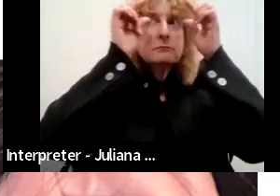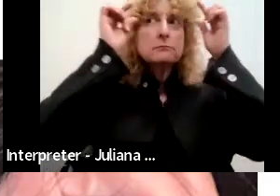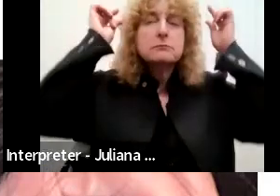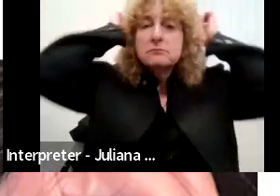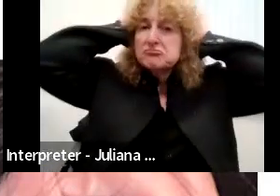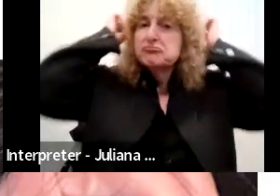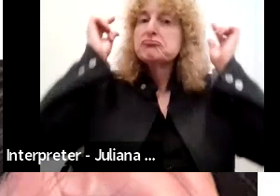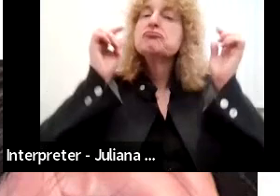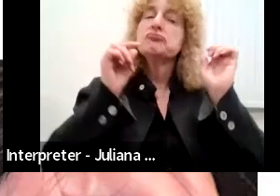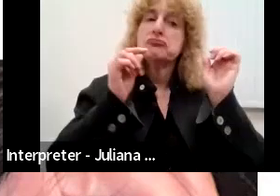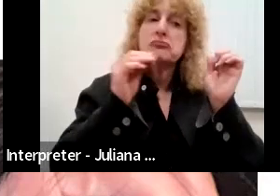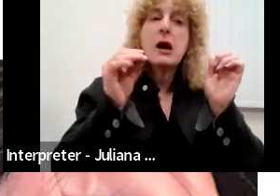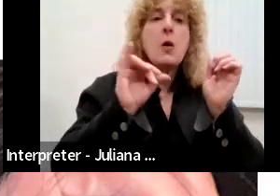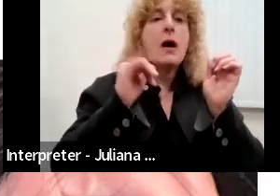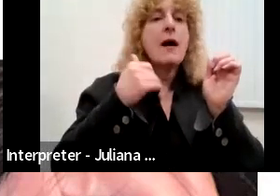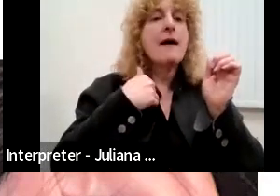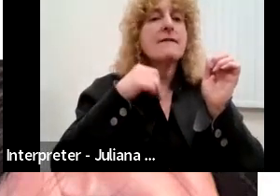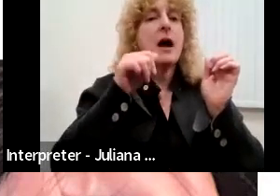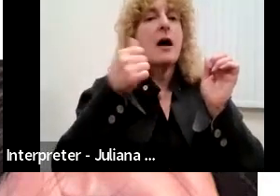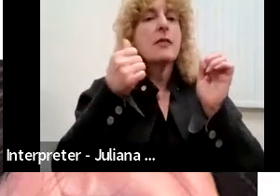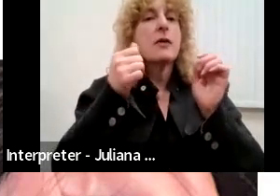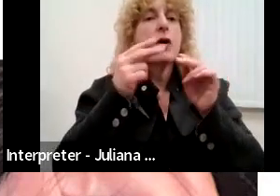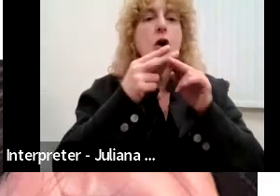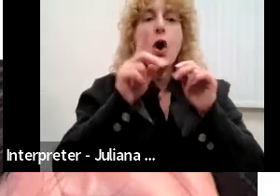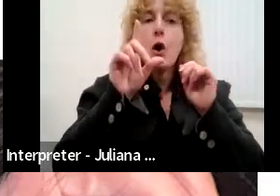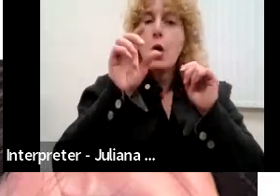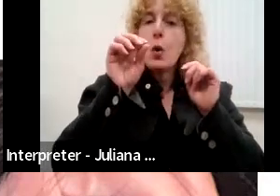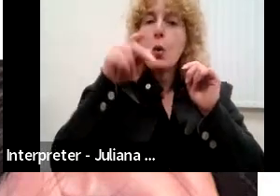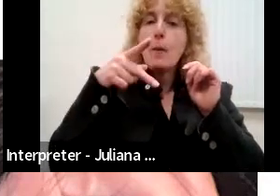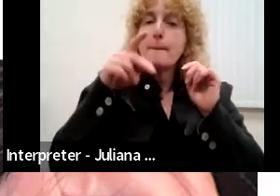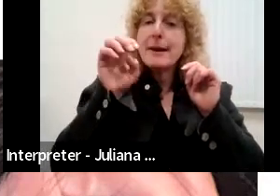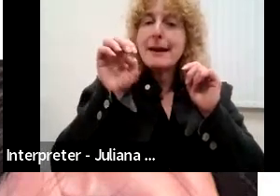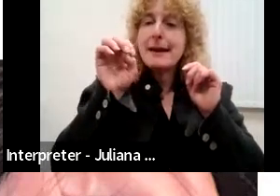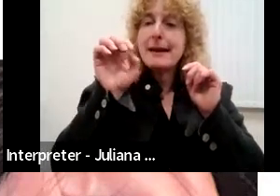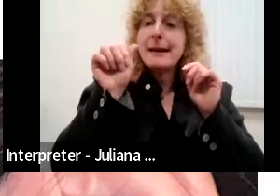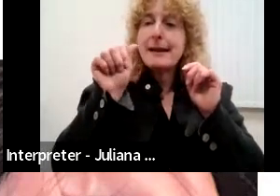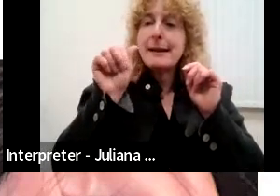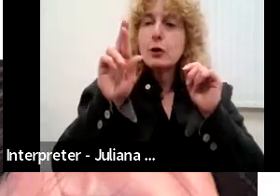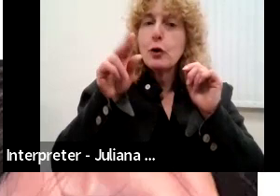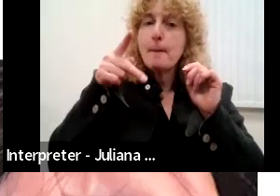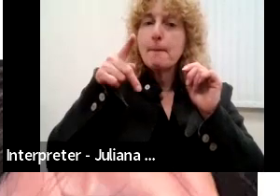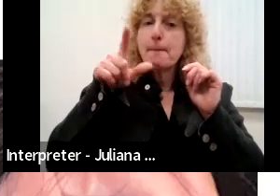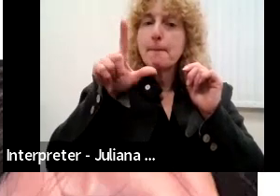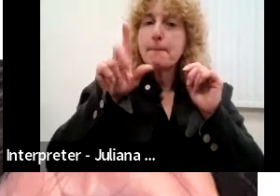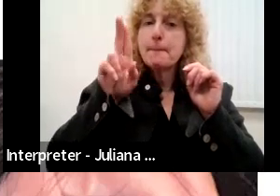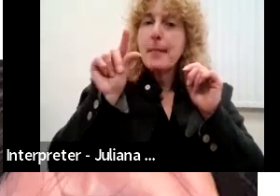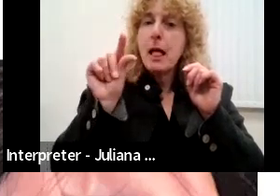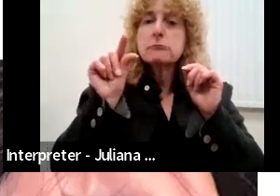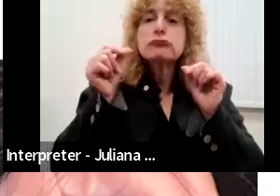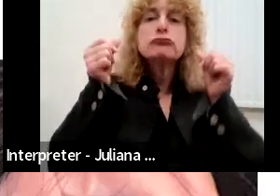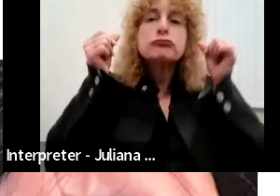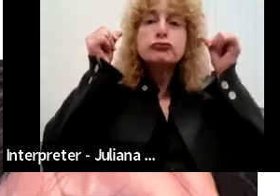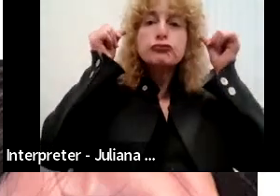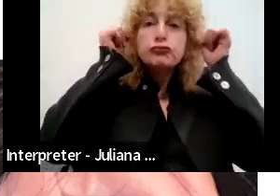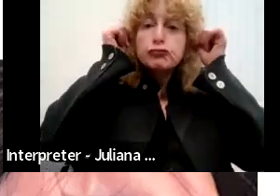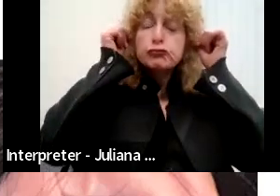around. And then there's also these headphones that are called loop earplugs. So they go into the earlobe, and then once they're inside